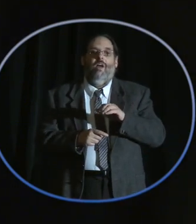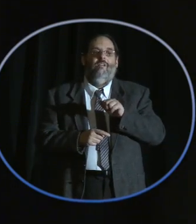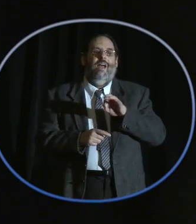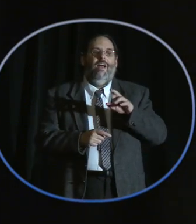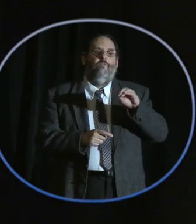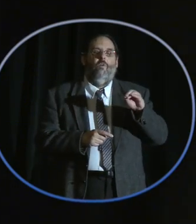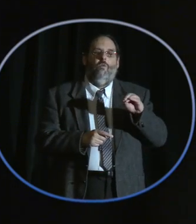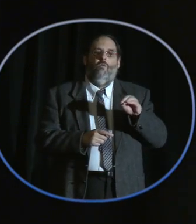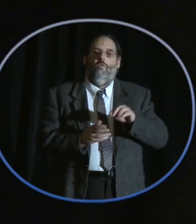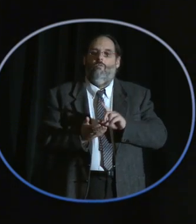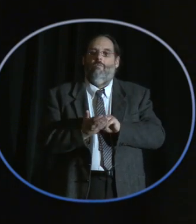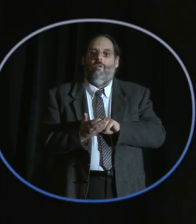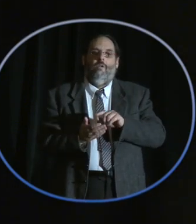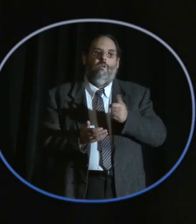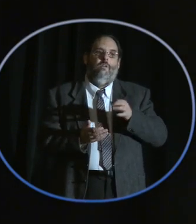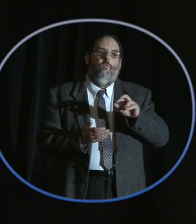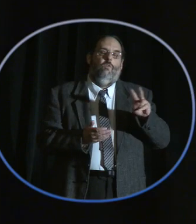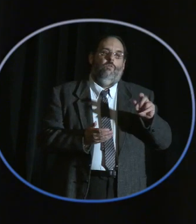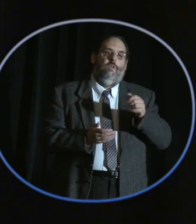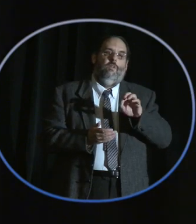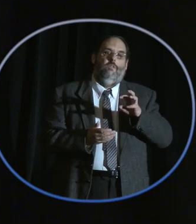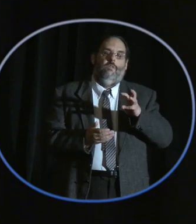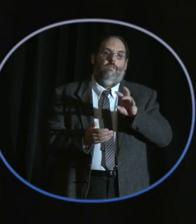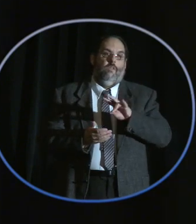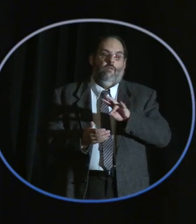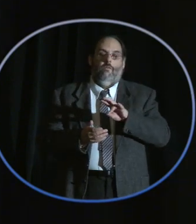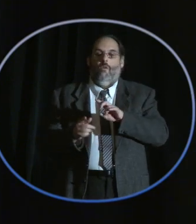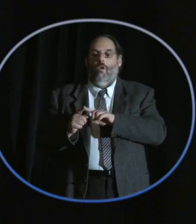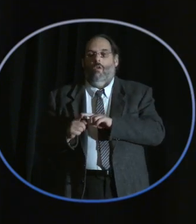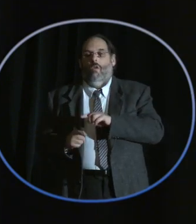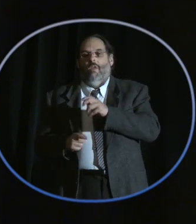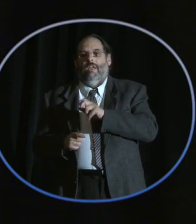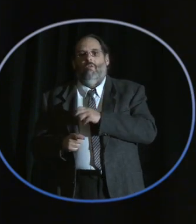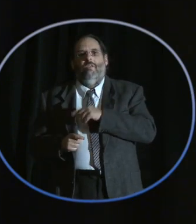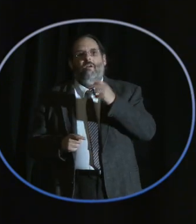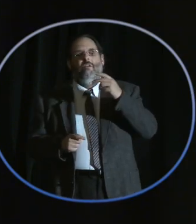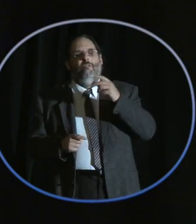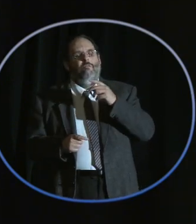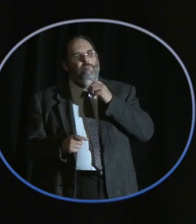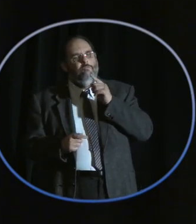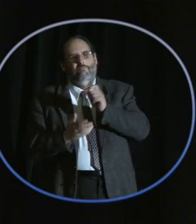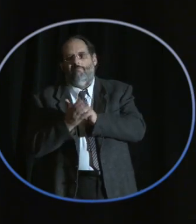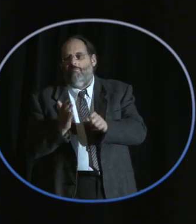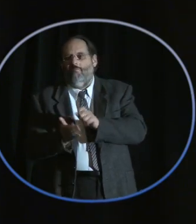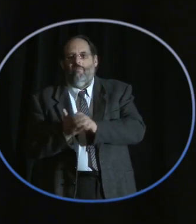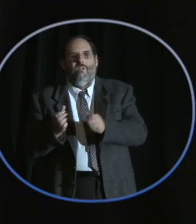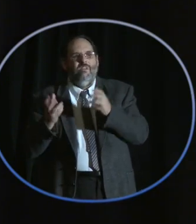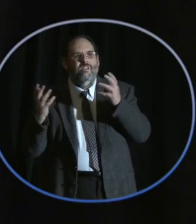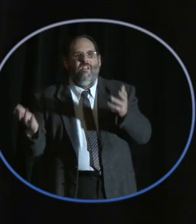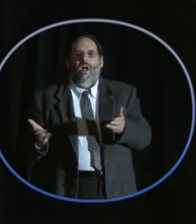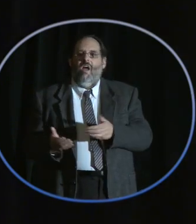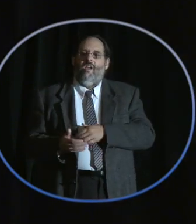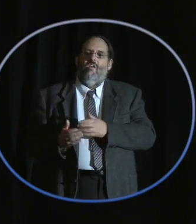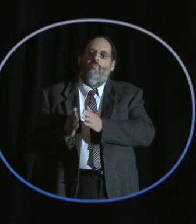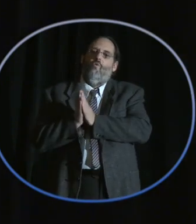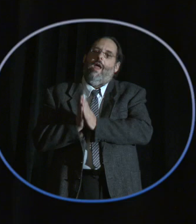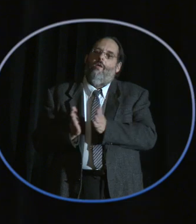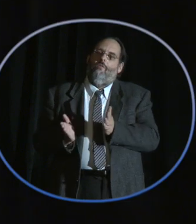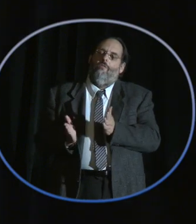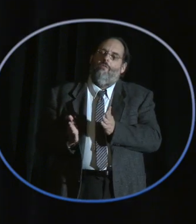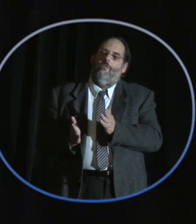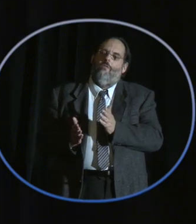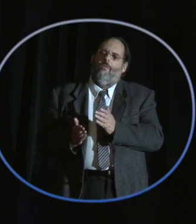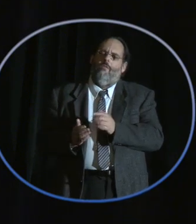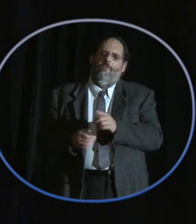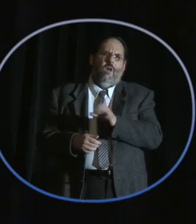1922 to 1967, he was also a prolific writer of prayers. We've found